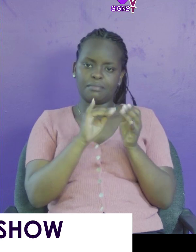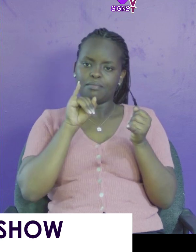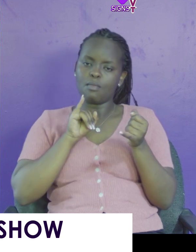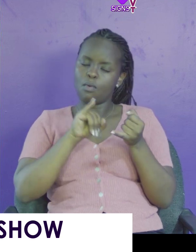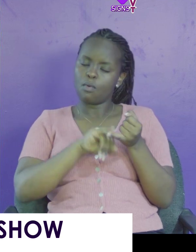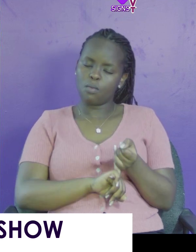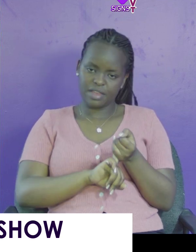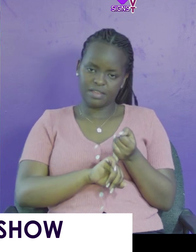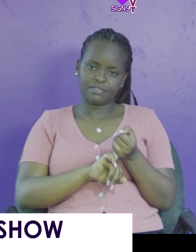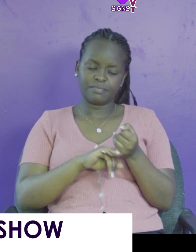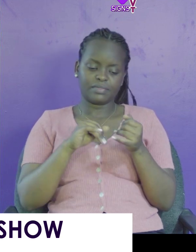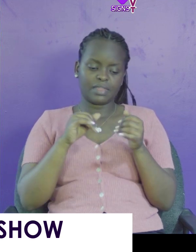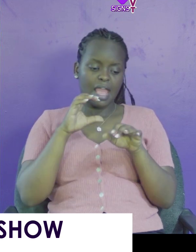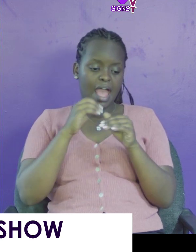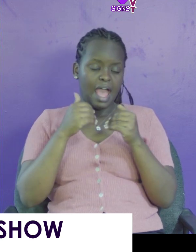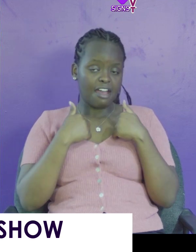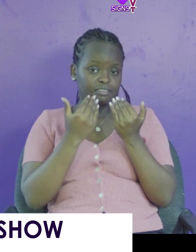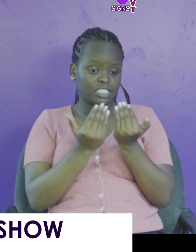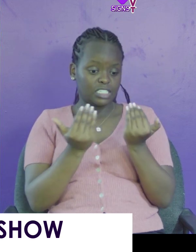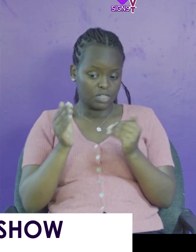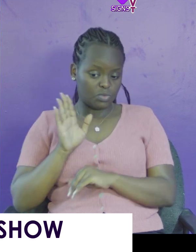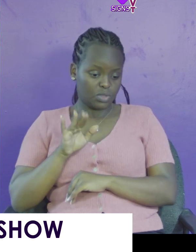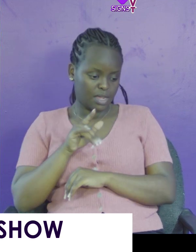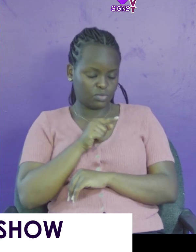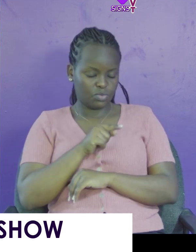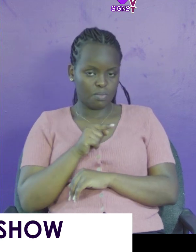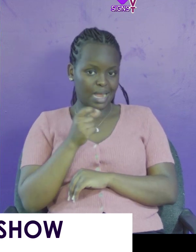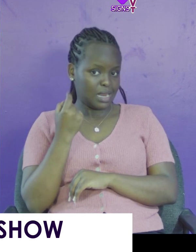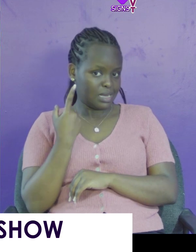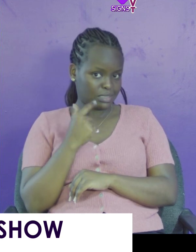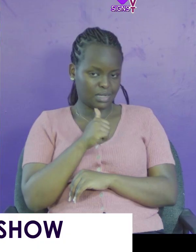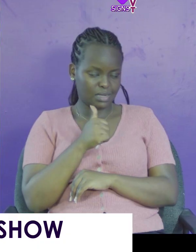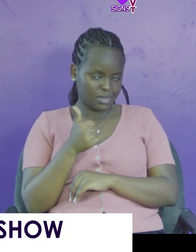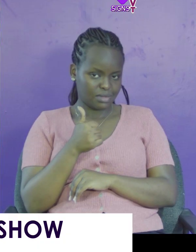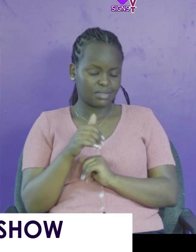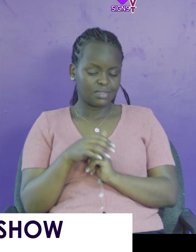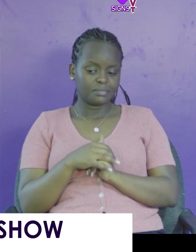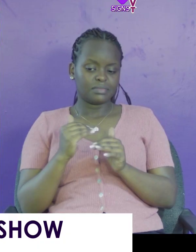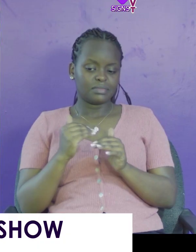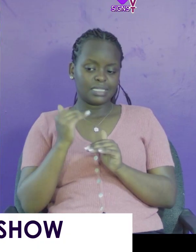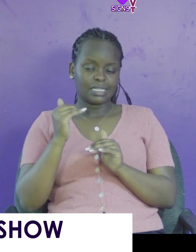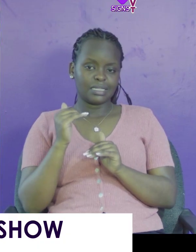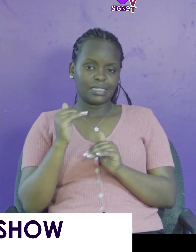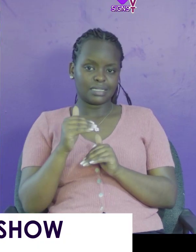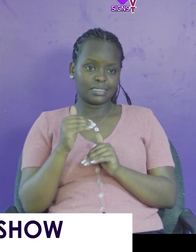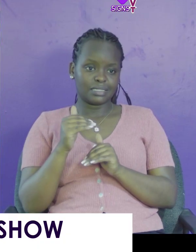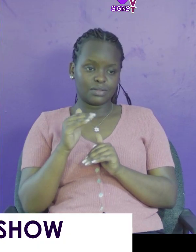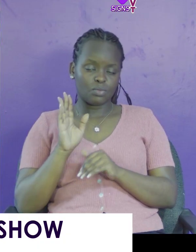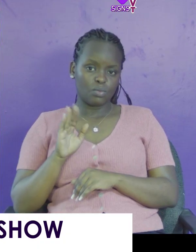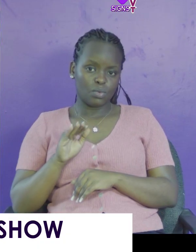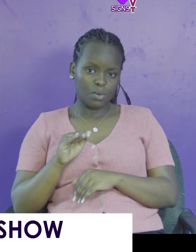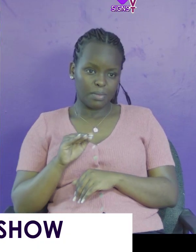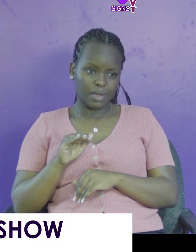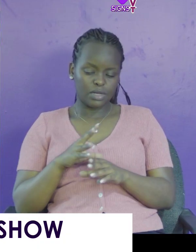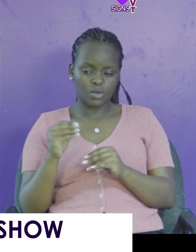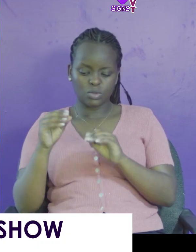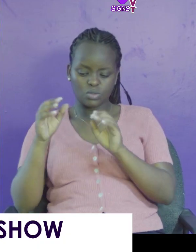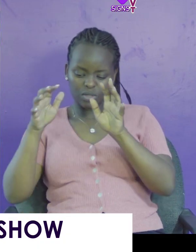He had children with that woman. You understand? And this woman was the one who used to go to the